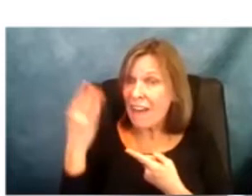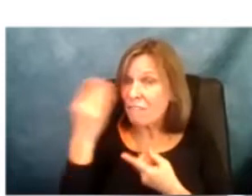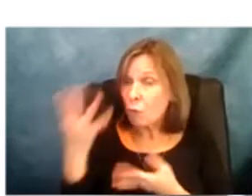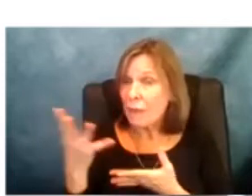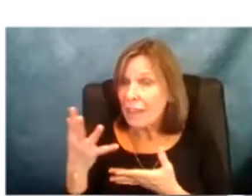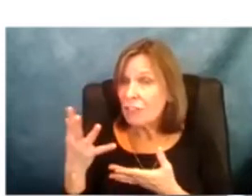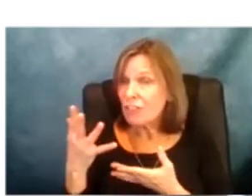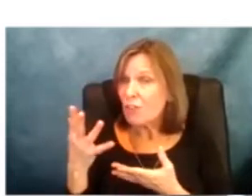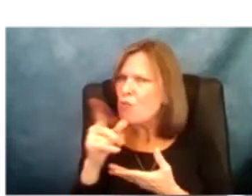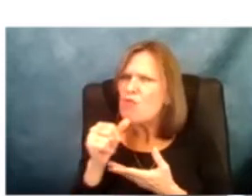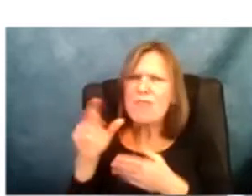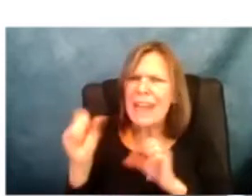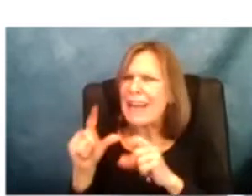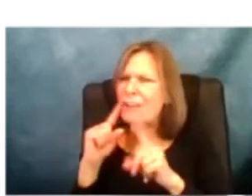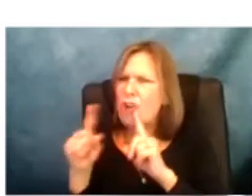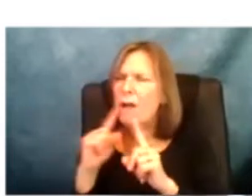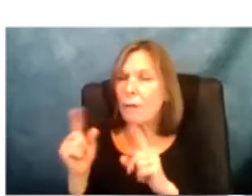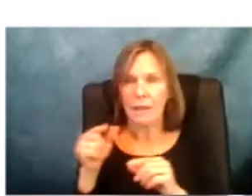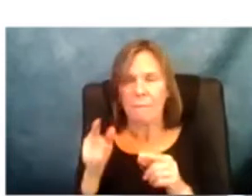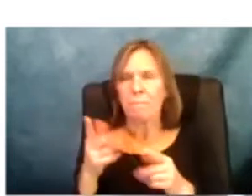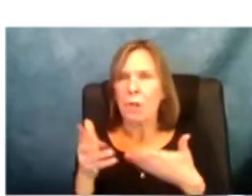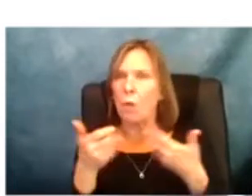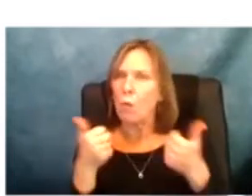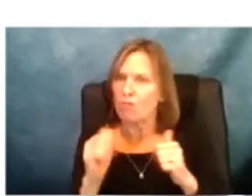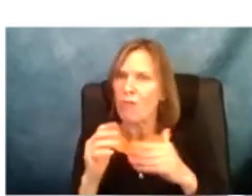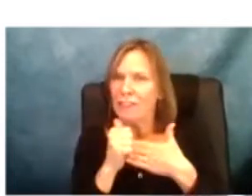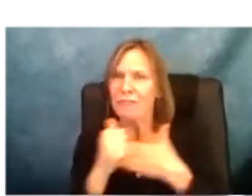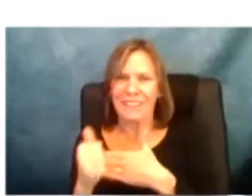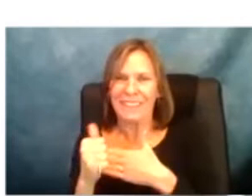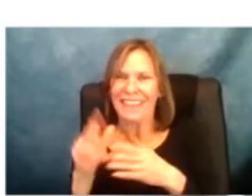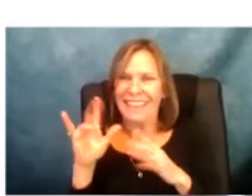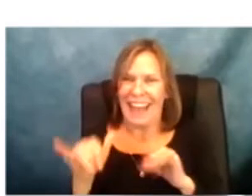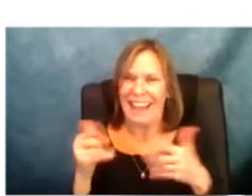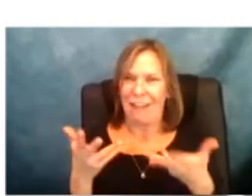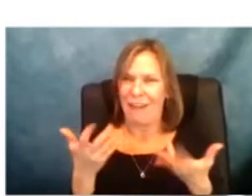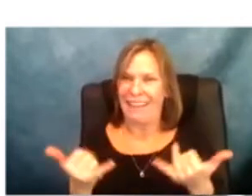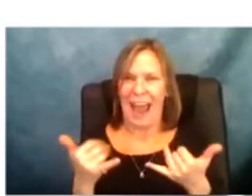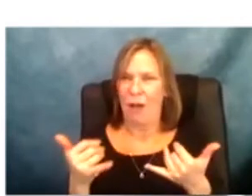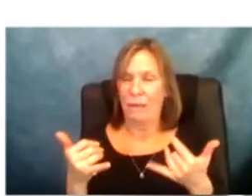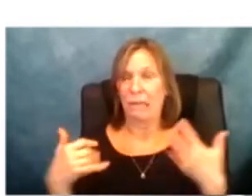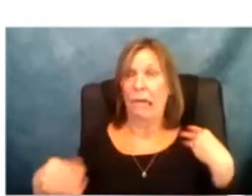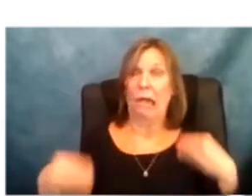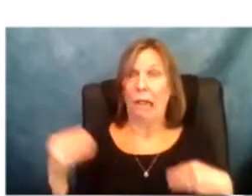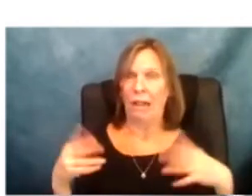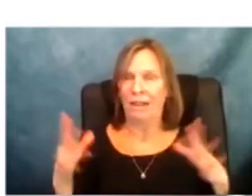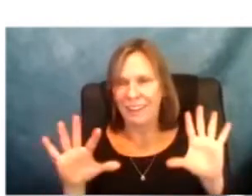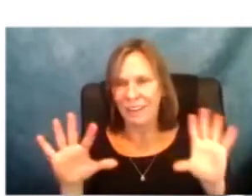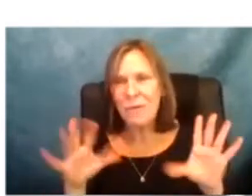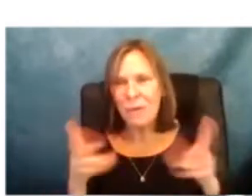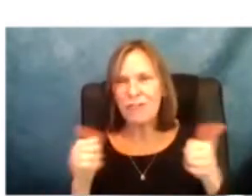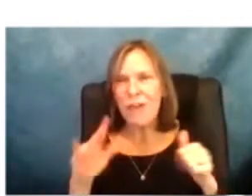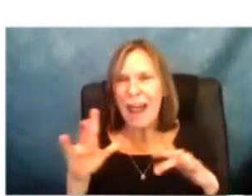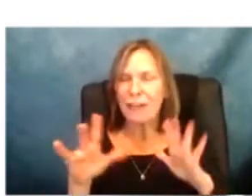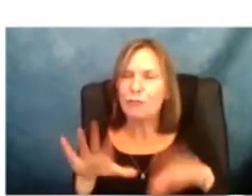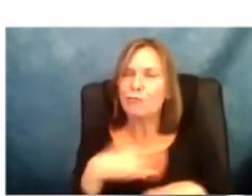I could talk to? And we're trying to facilitate right now. It's super loose. We don't really have a great system, but we'd love to be able to develop a